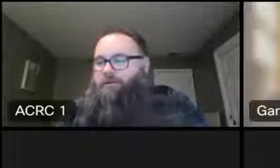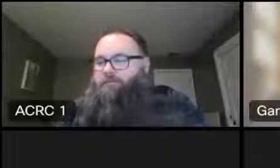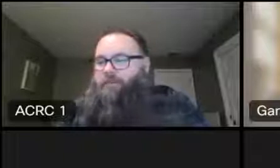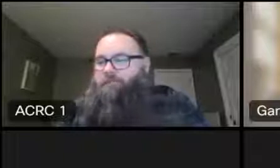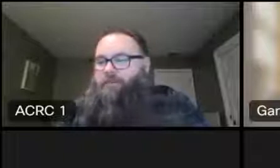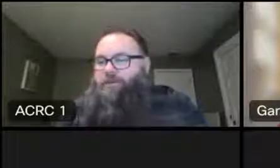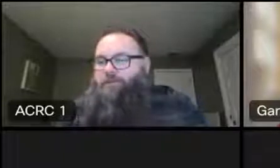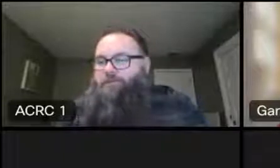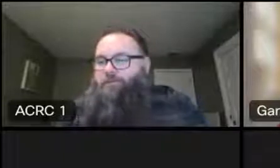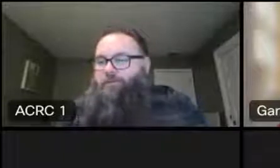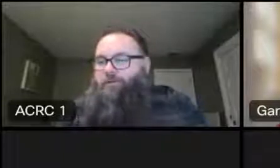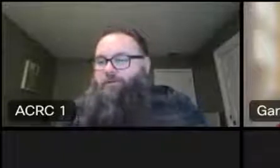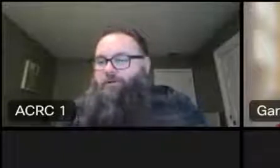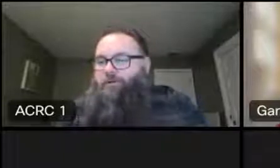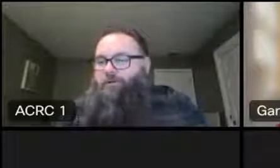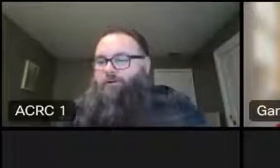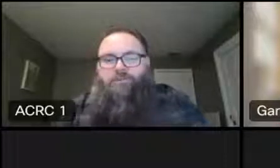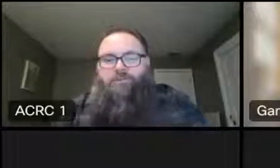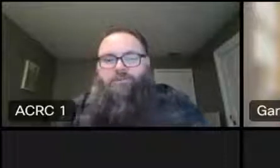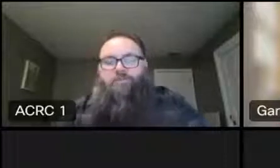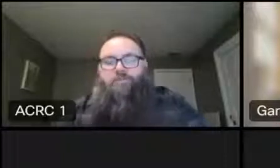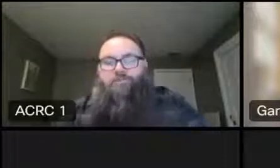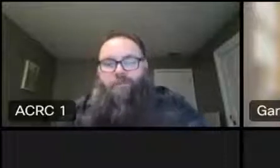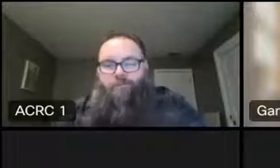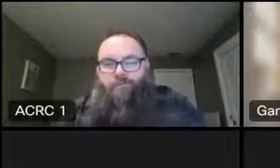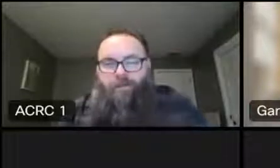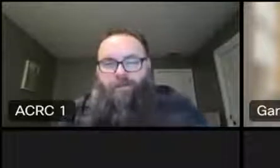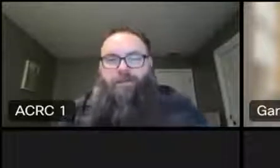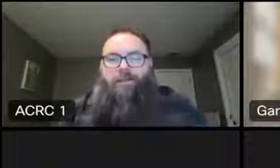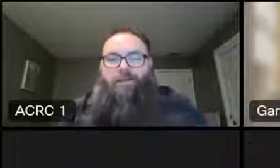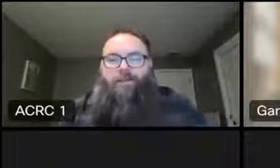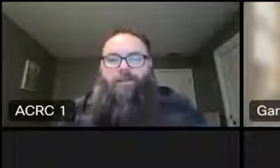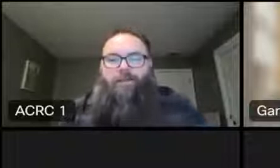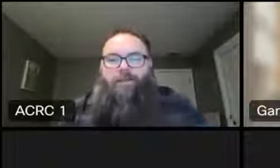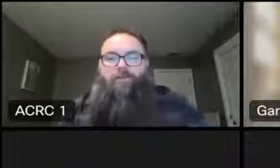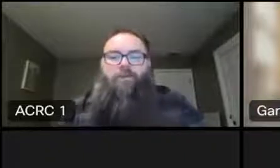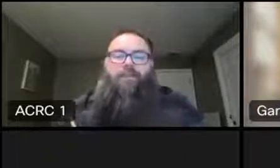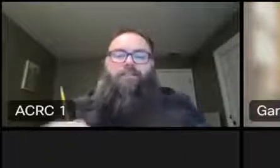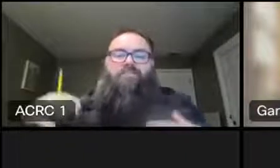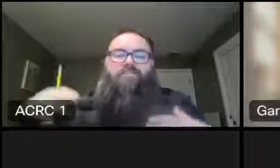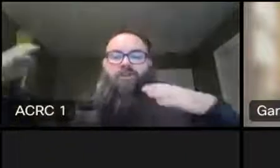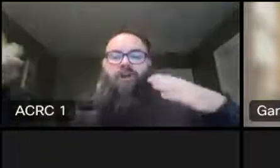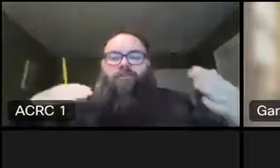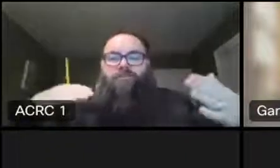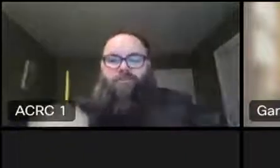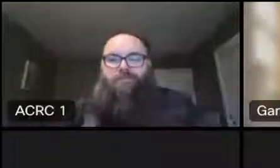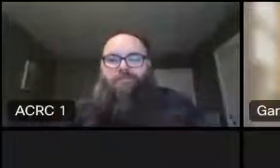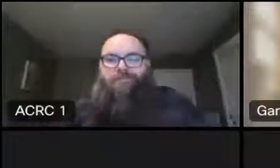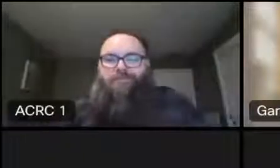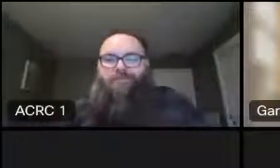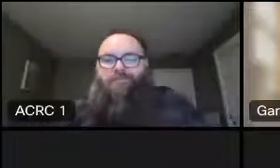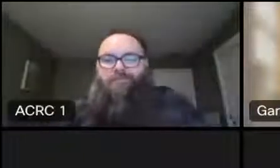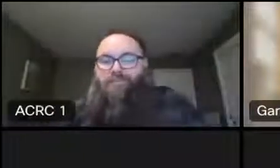was the administrator for our first community crisis home, if I remember correctly. And so it's just about 5 years ago